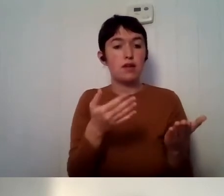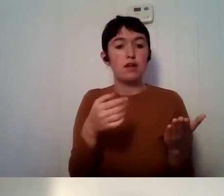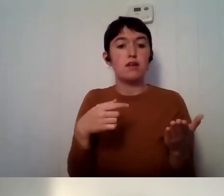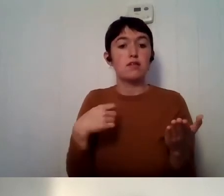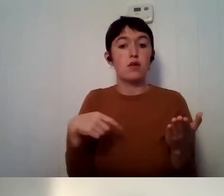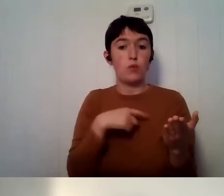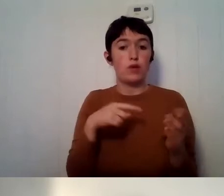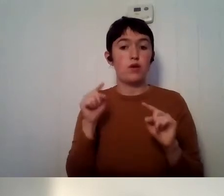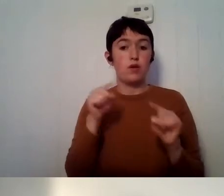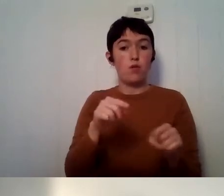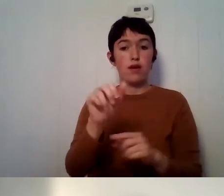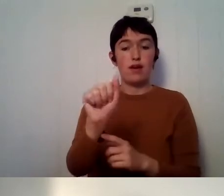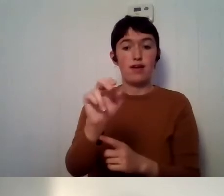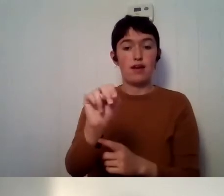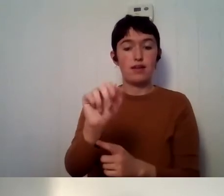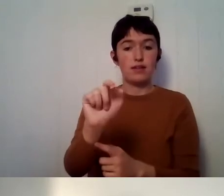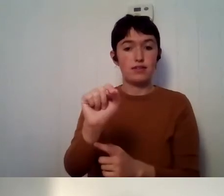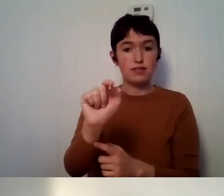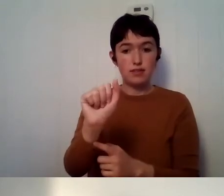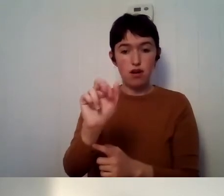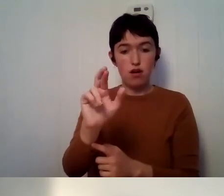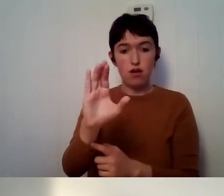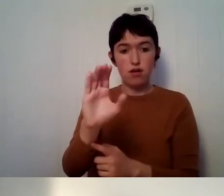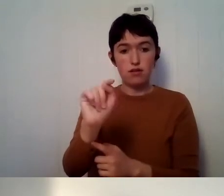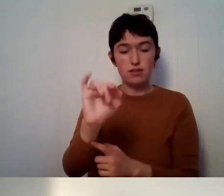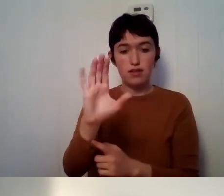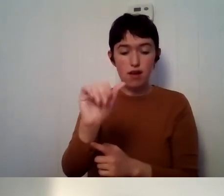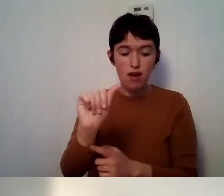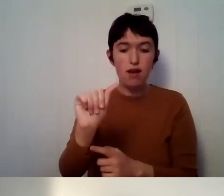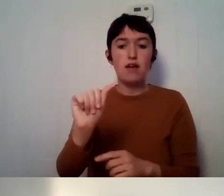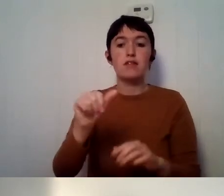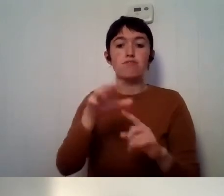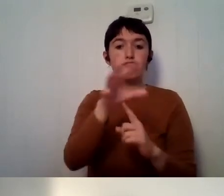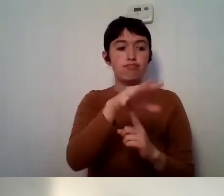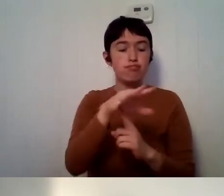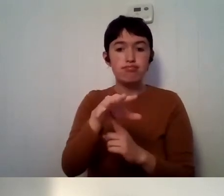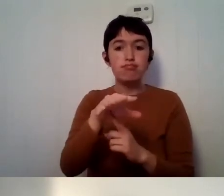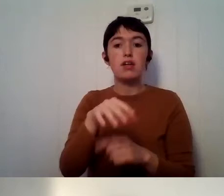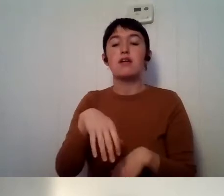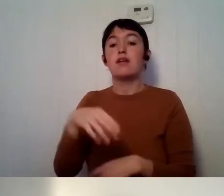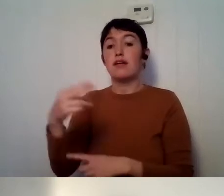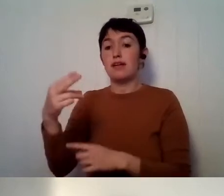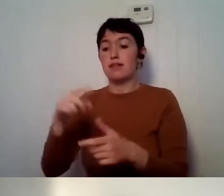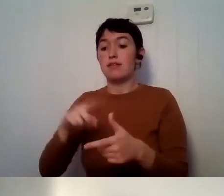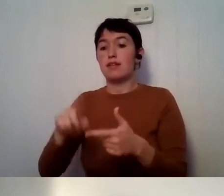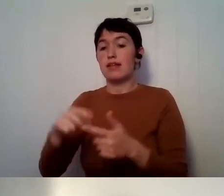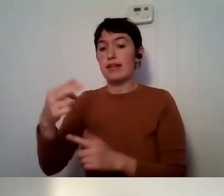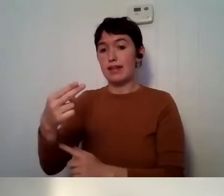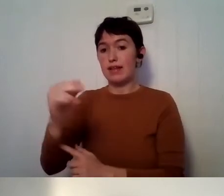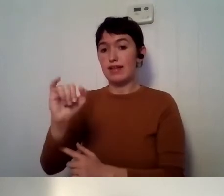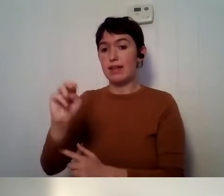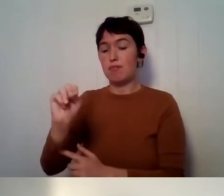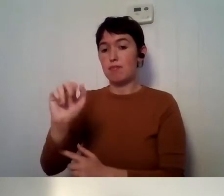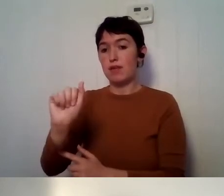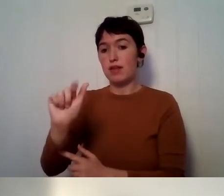to Antarctica and we film what's happening there, that we go to the Himalaya, which they call the third pole, because it has, outside of